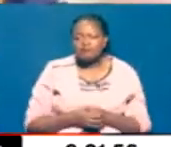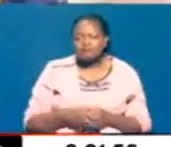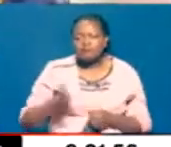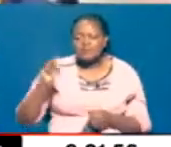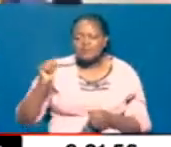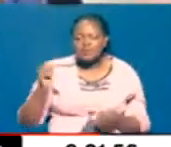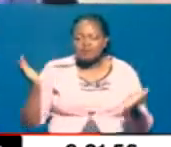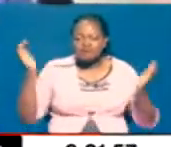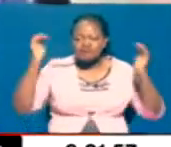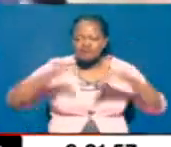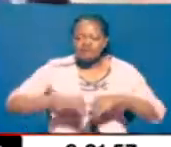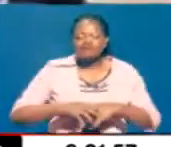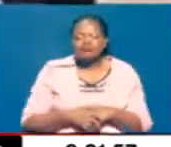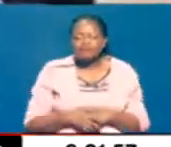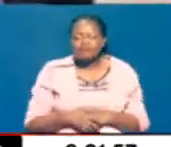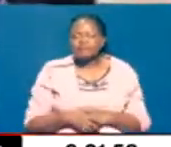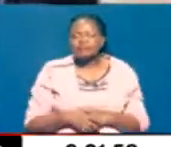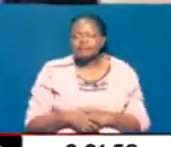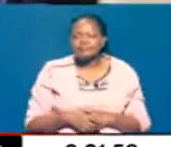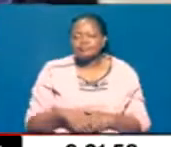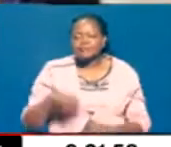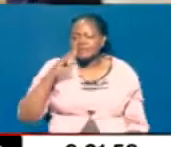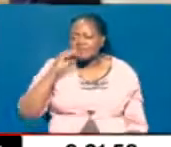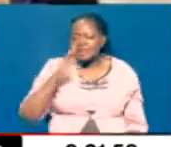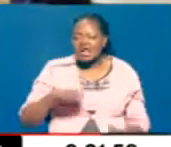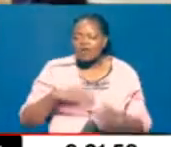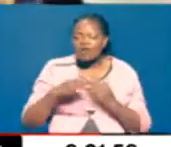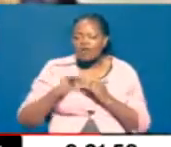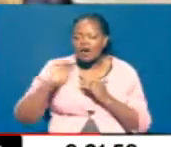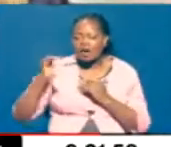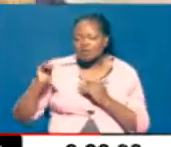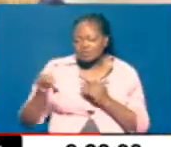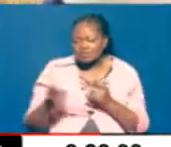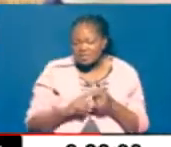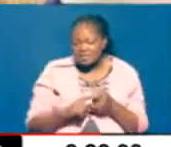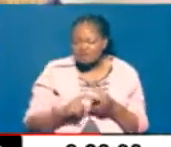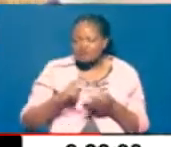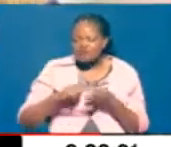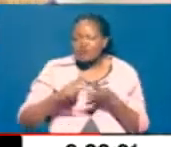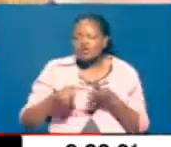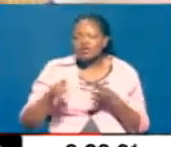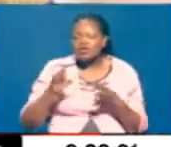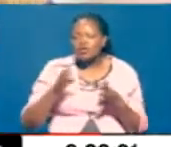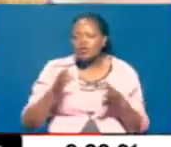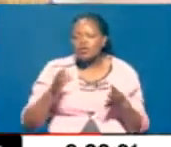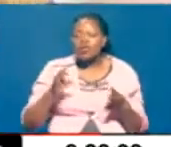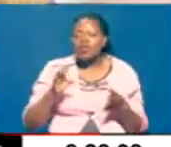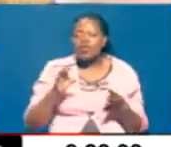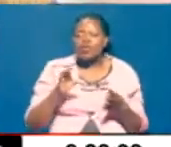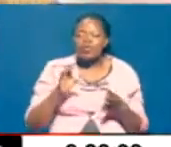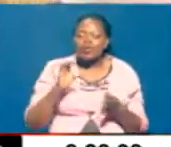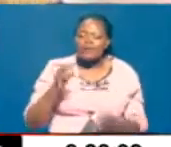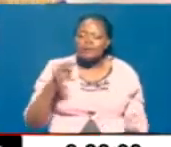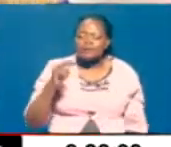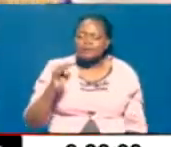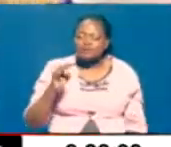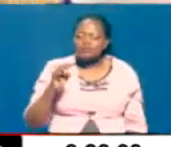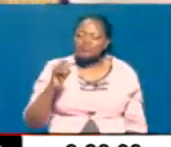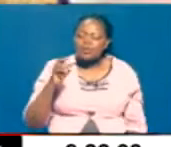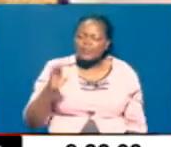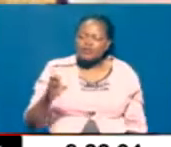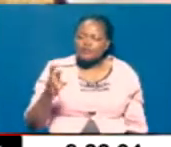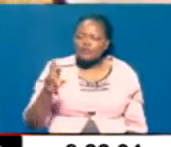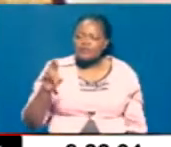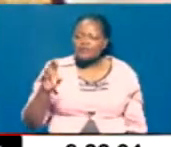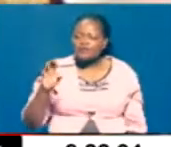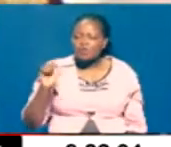ma speaker wa county zote. Tumeweza kusikiza Commission for Revenue Allocation ambayo ni taasisi